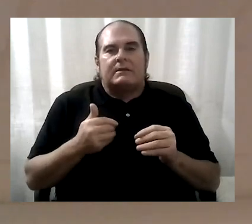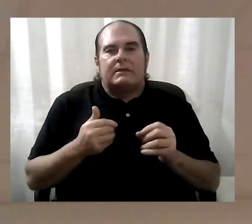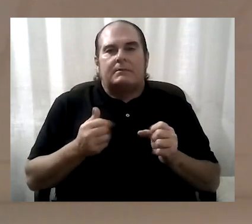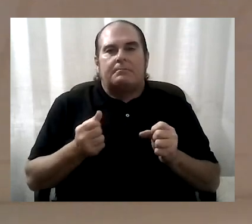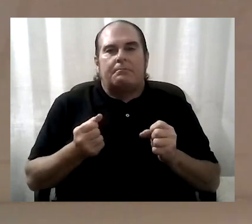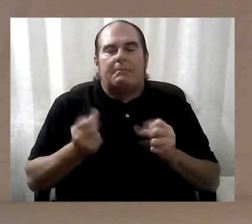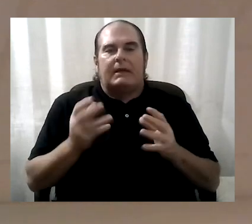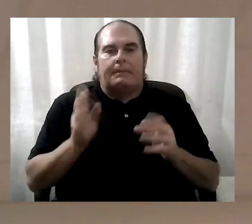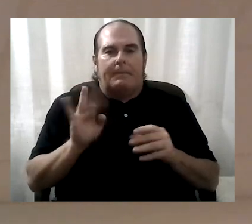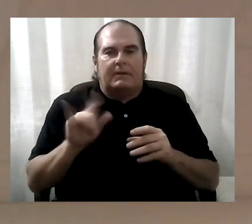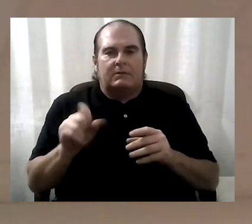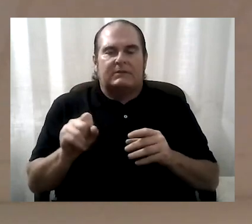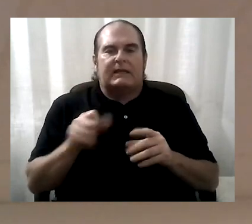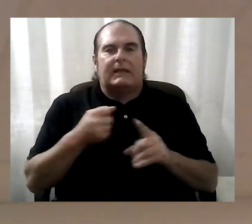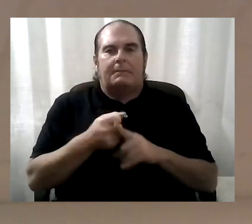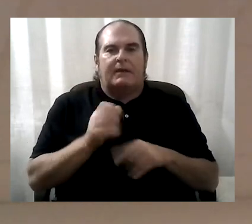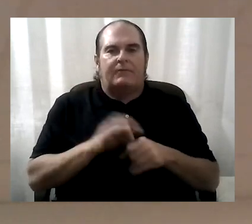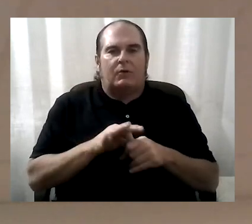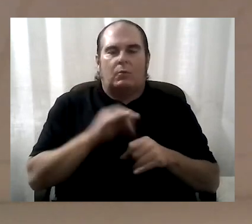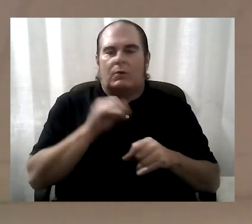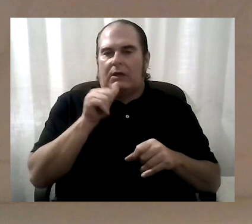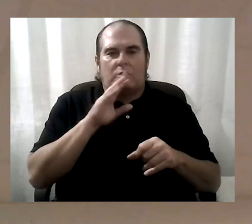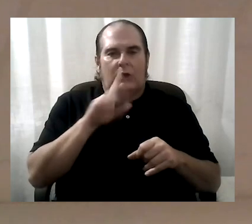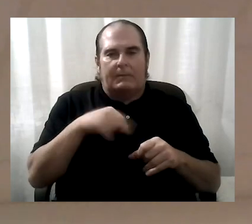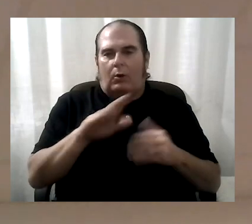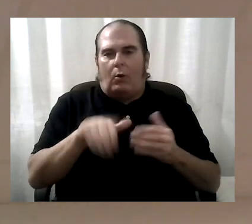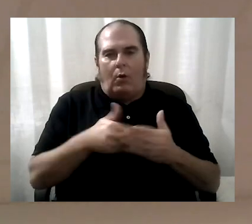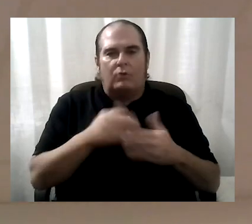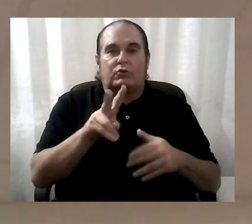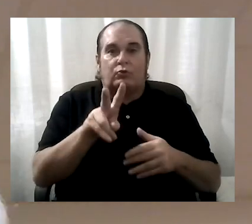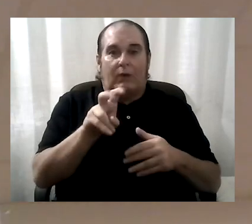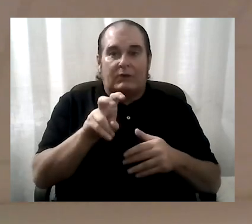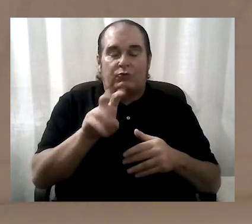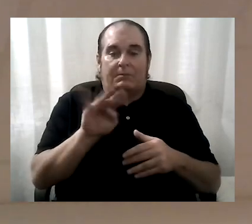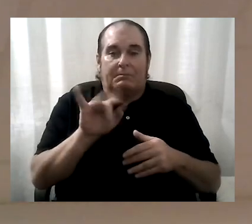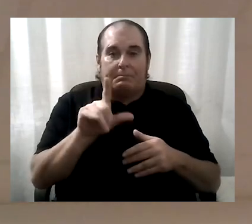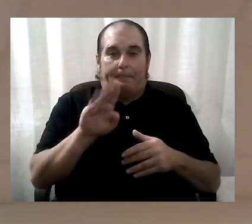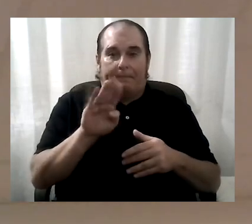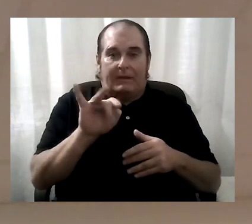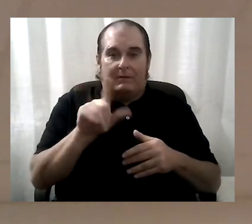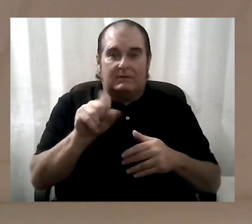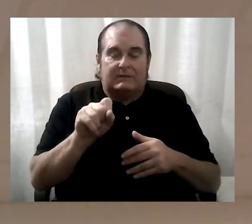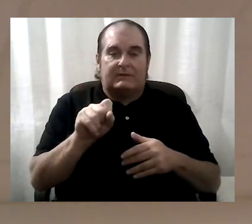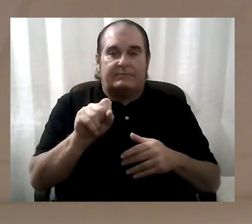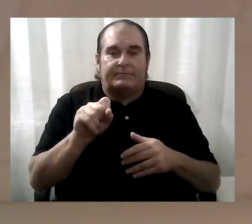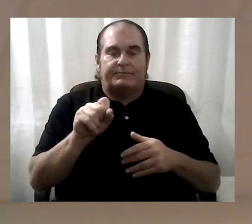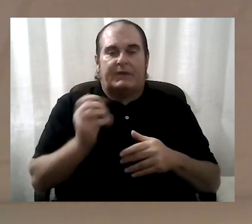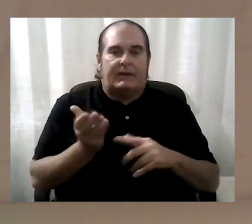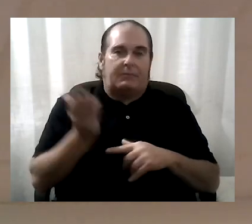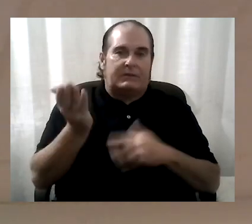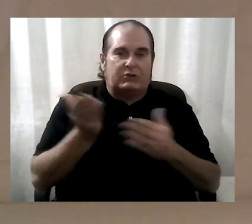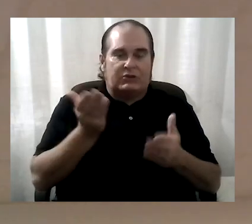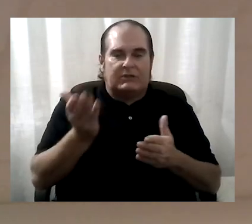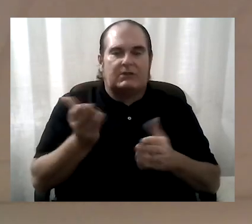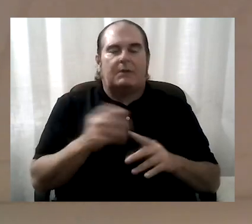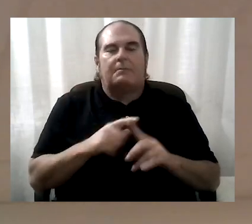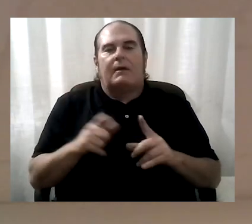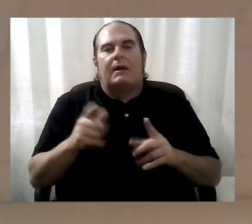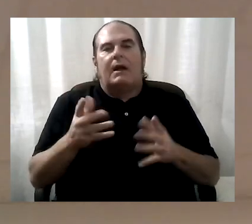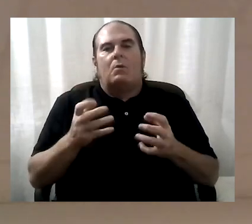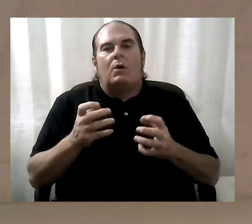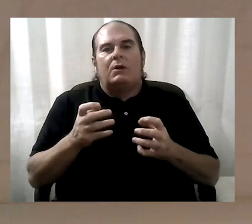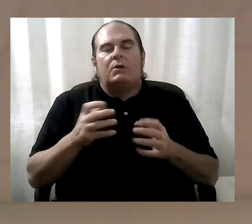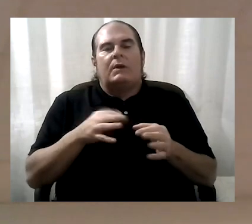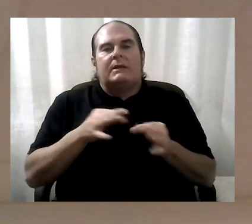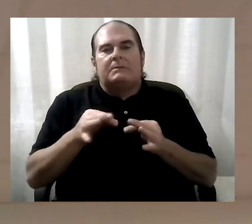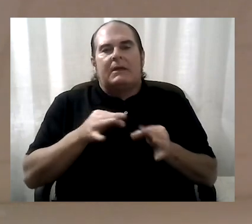about all 200 bills, but I did want to give you just a sense of the kind of legislation that's being proposed